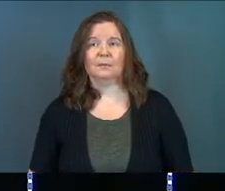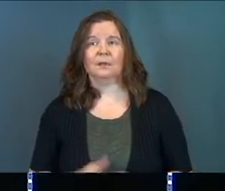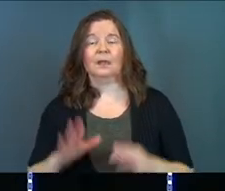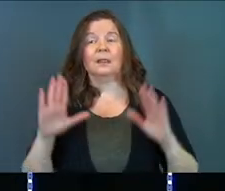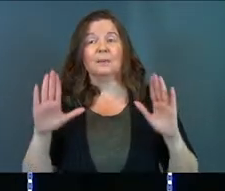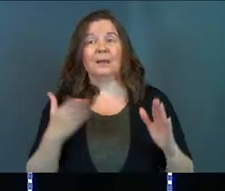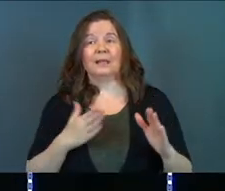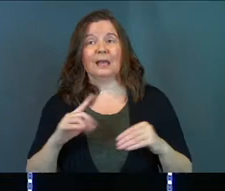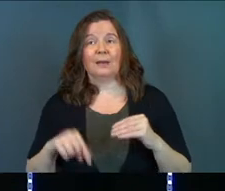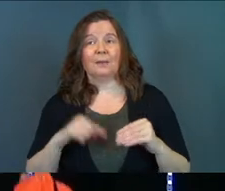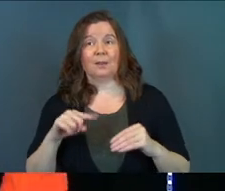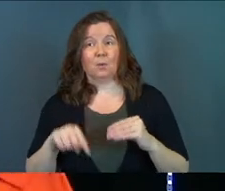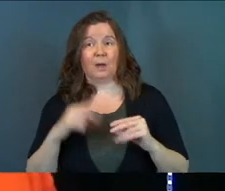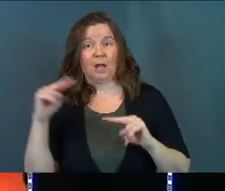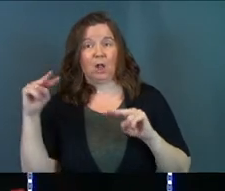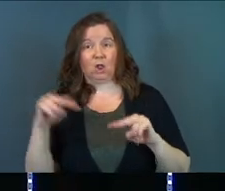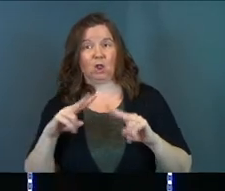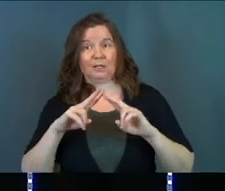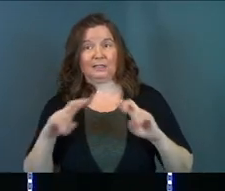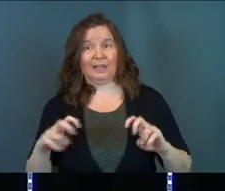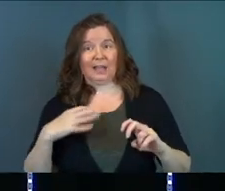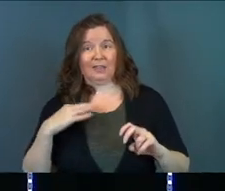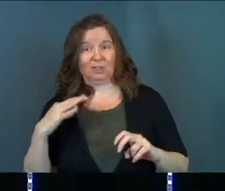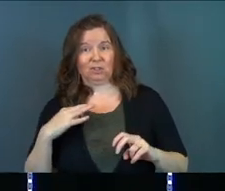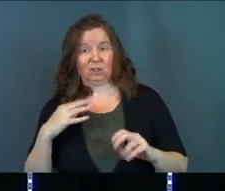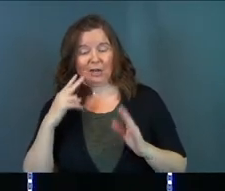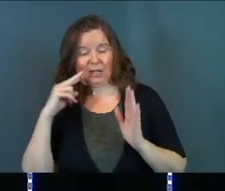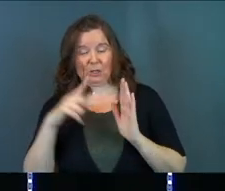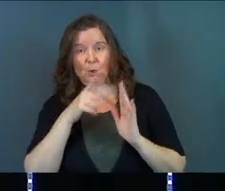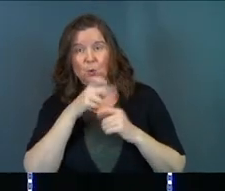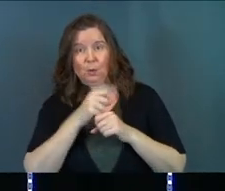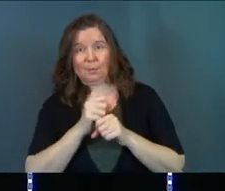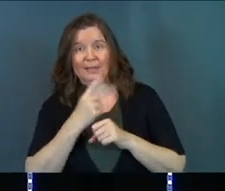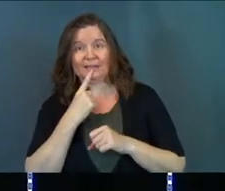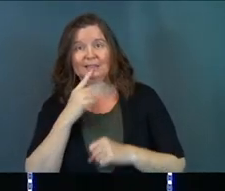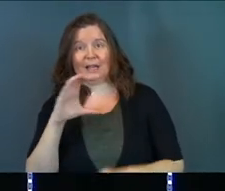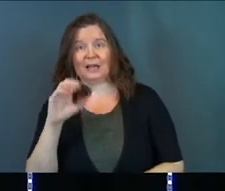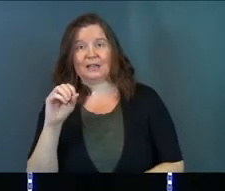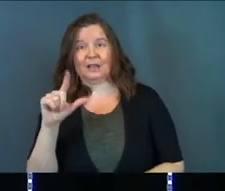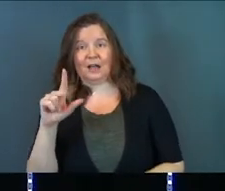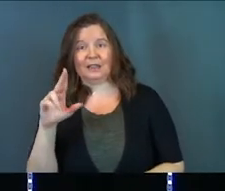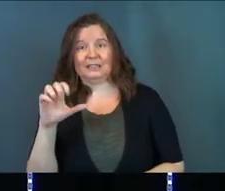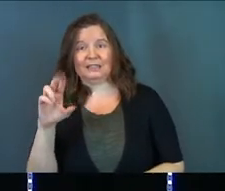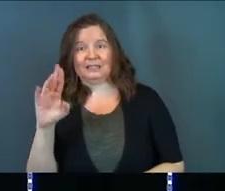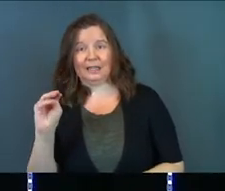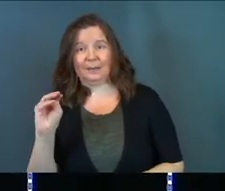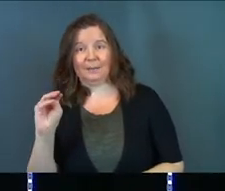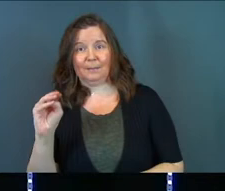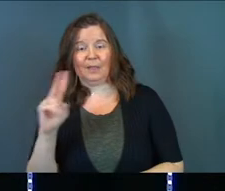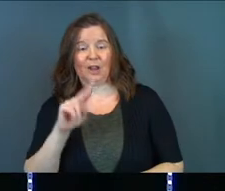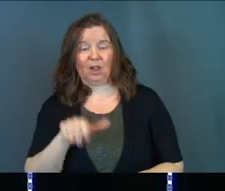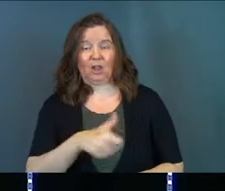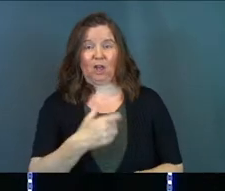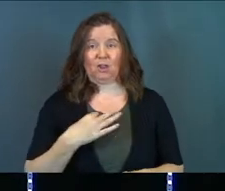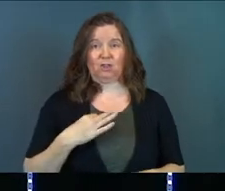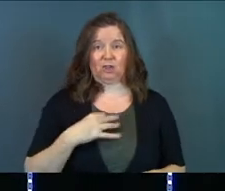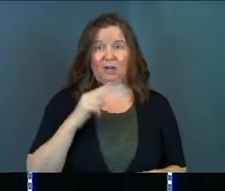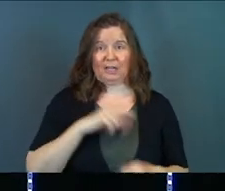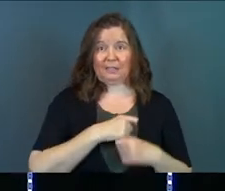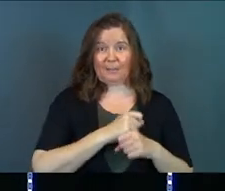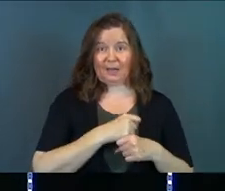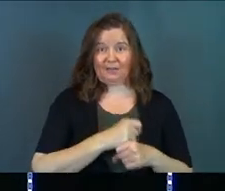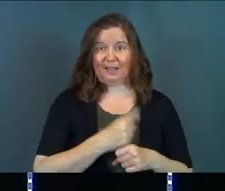The amazing thing about this is that when I look inside this shirt and I look at its manufacturer, it says Coliseum. And I look at this shirt, and I look